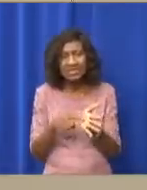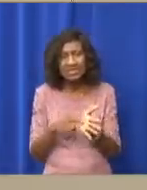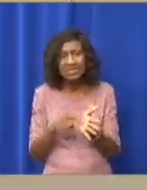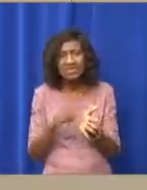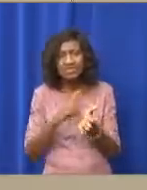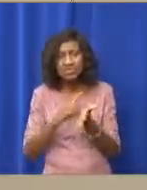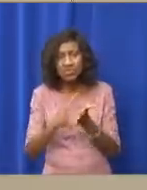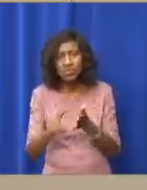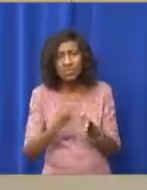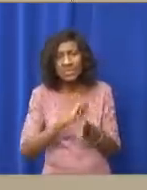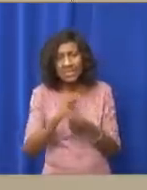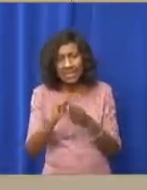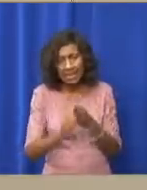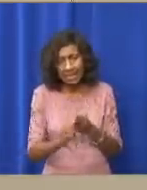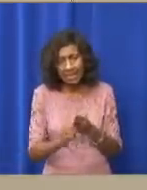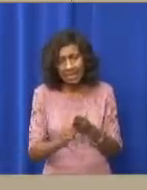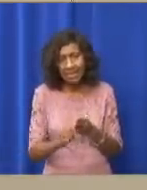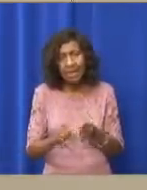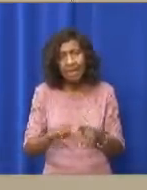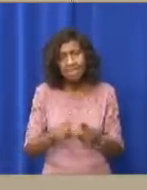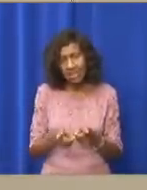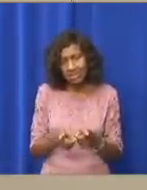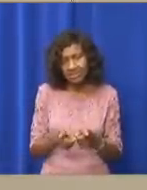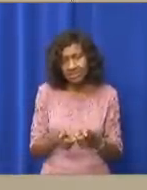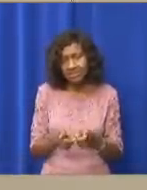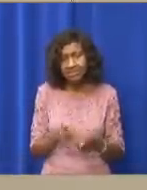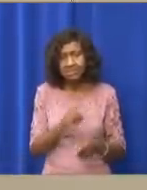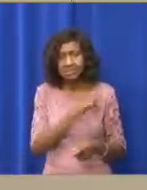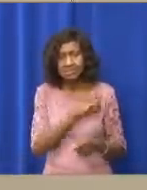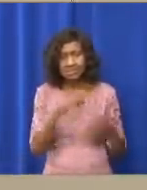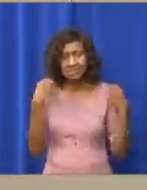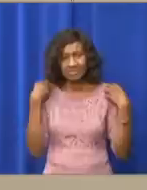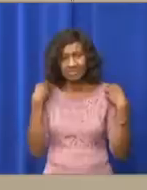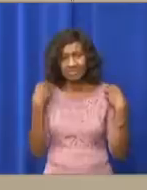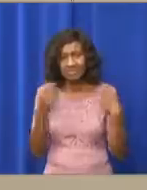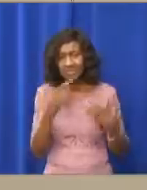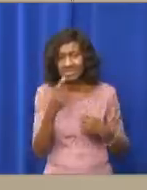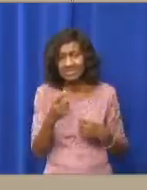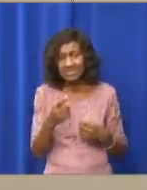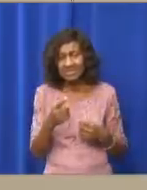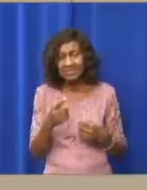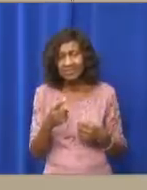weekend. But as the Commissioner has said, come